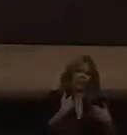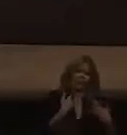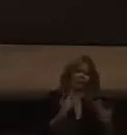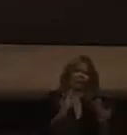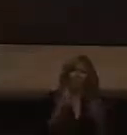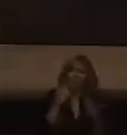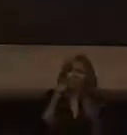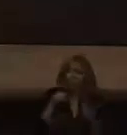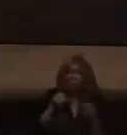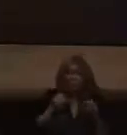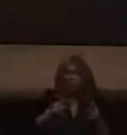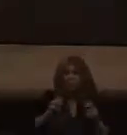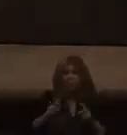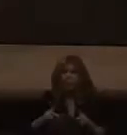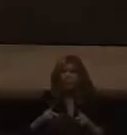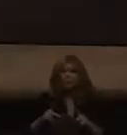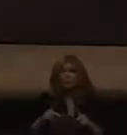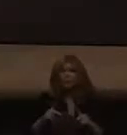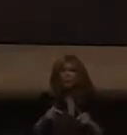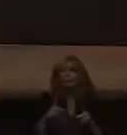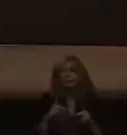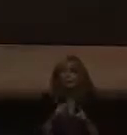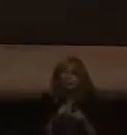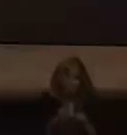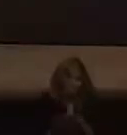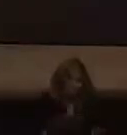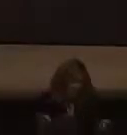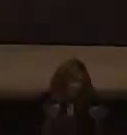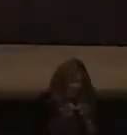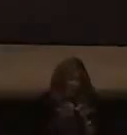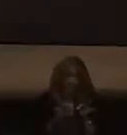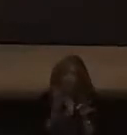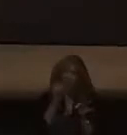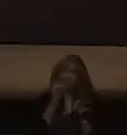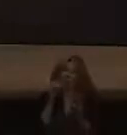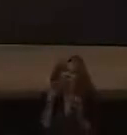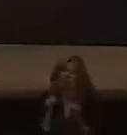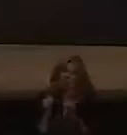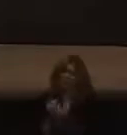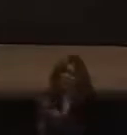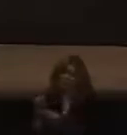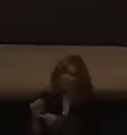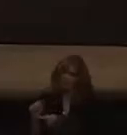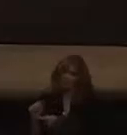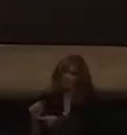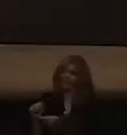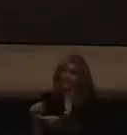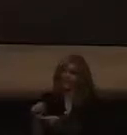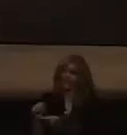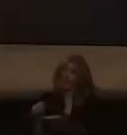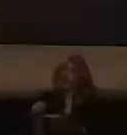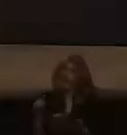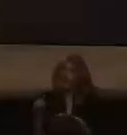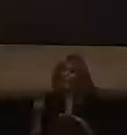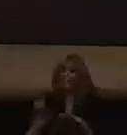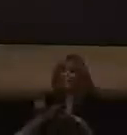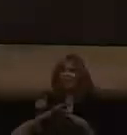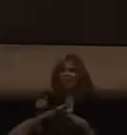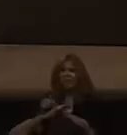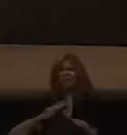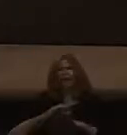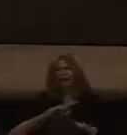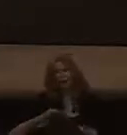these opportunities are really, they're extremely valuable for individuals with disabilities who can find solace in not having to worry